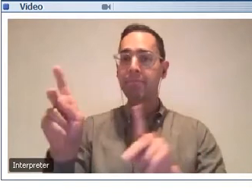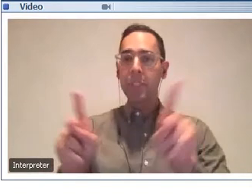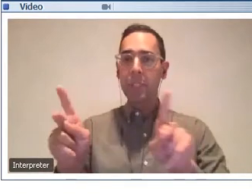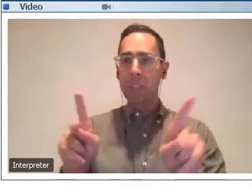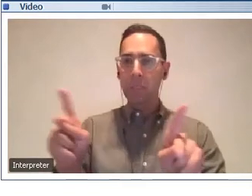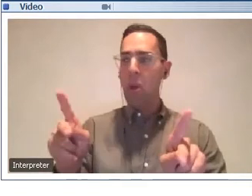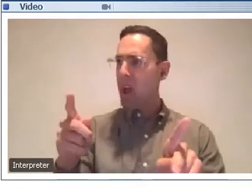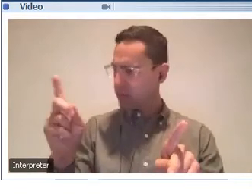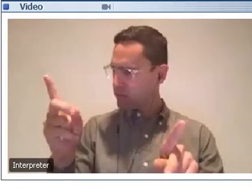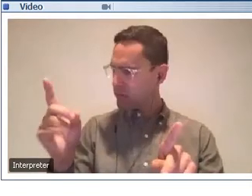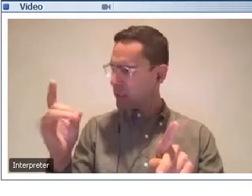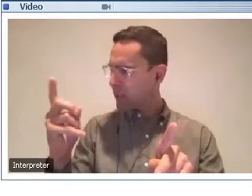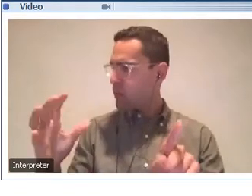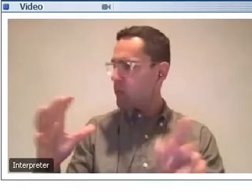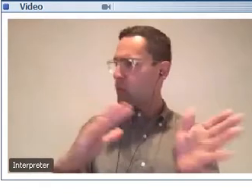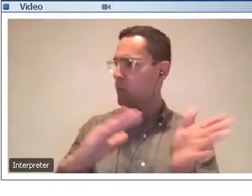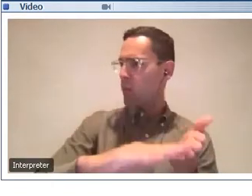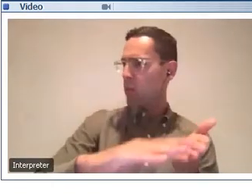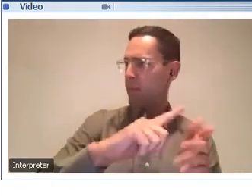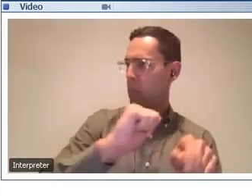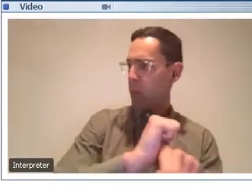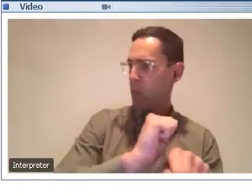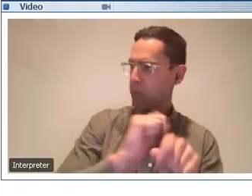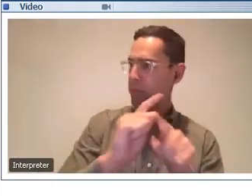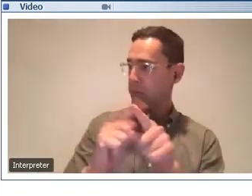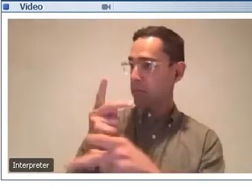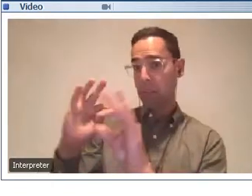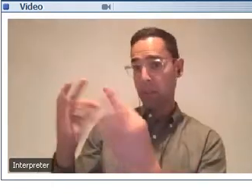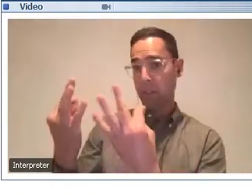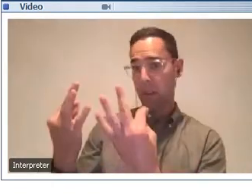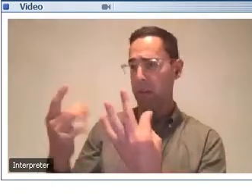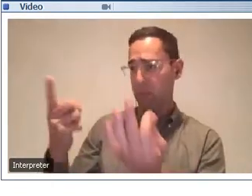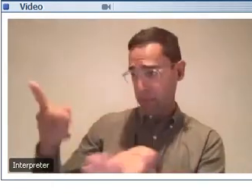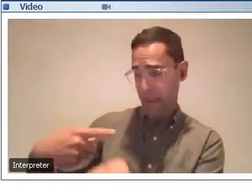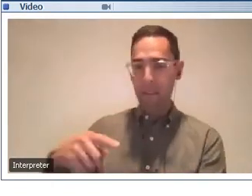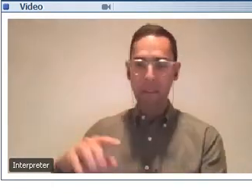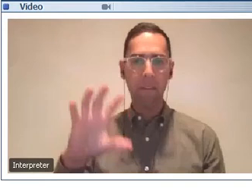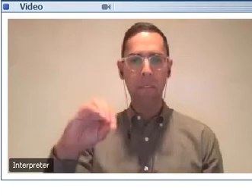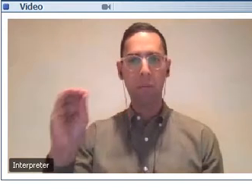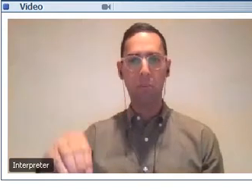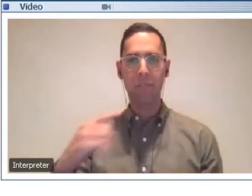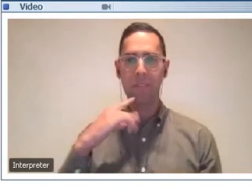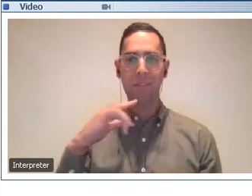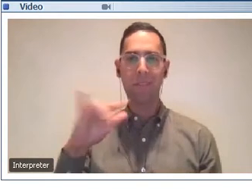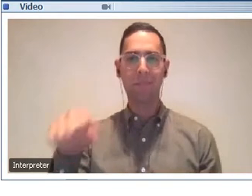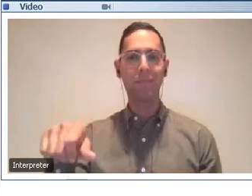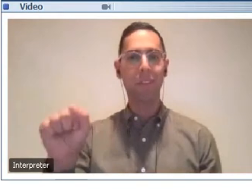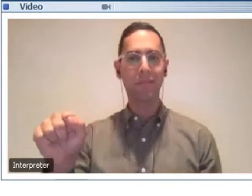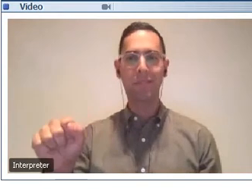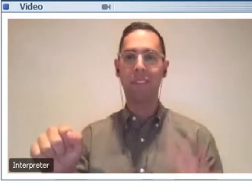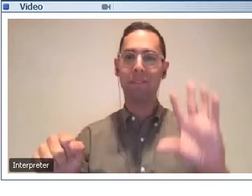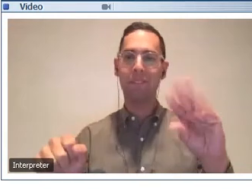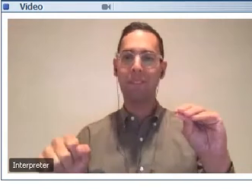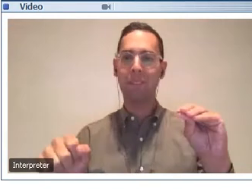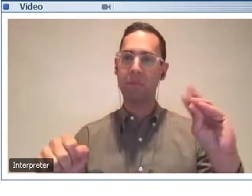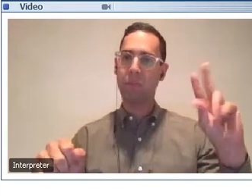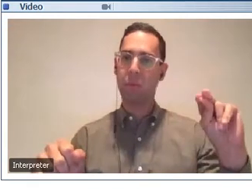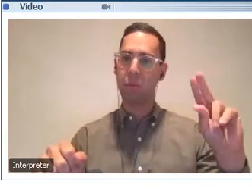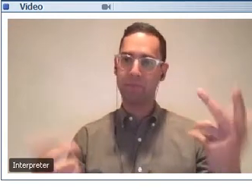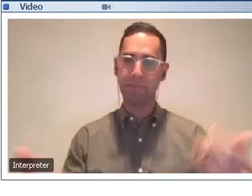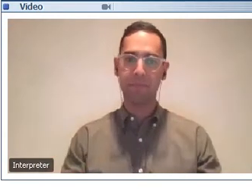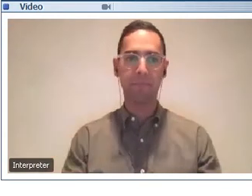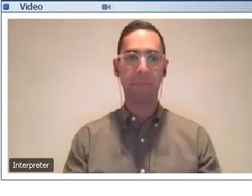So on today's webinar, we're going to talk about paid family and medical leave in the United States. We're going to talk about why it is so relevant and